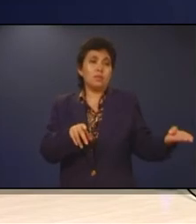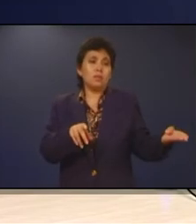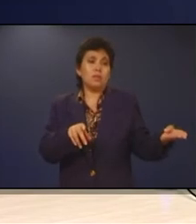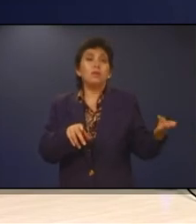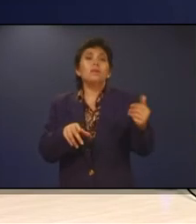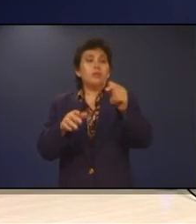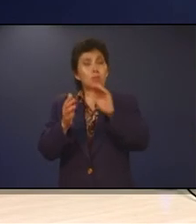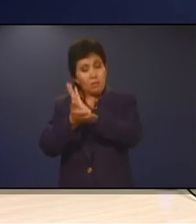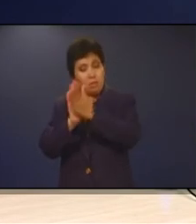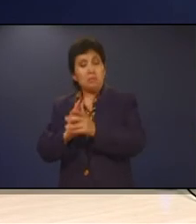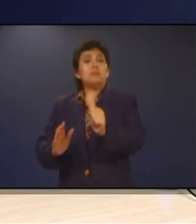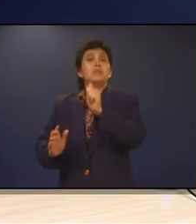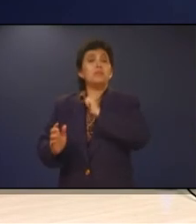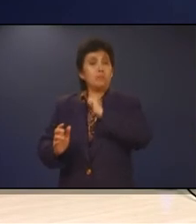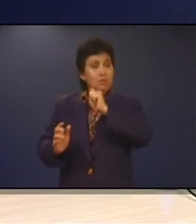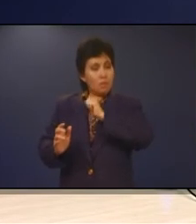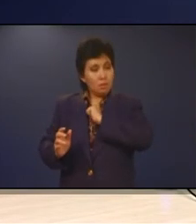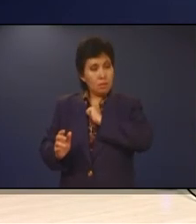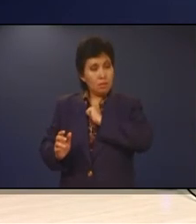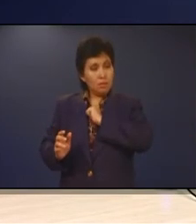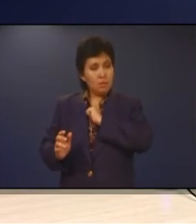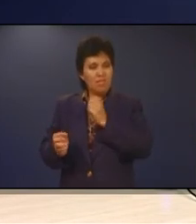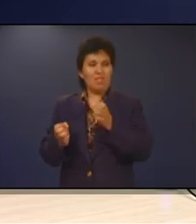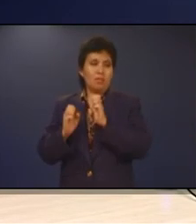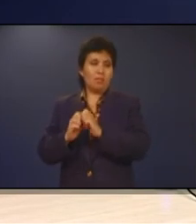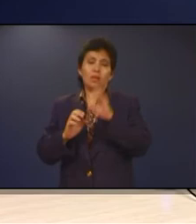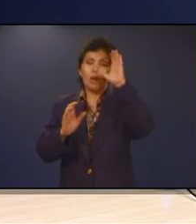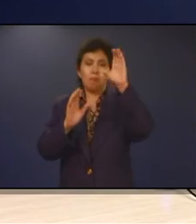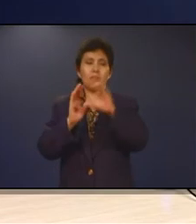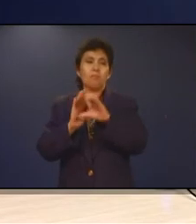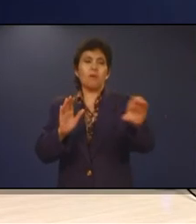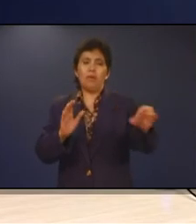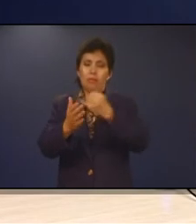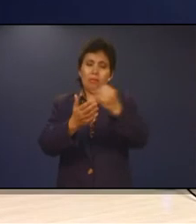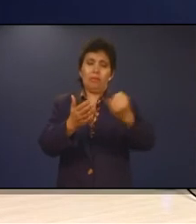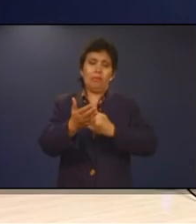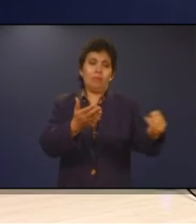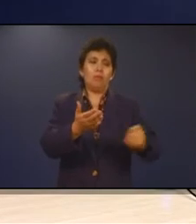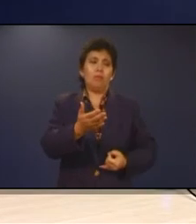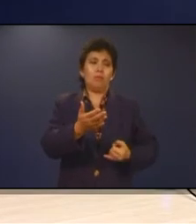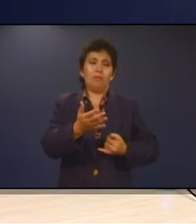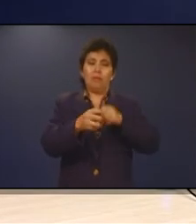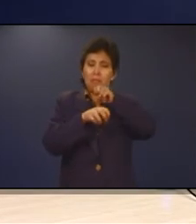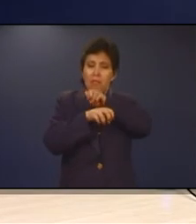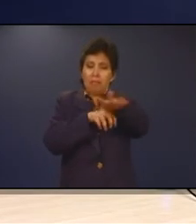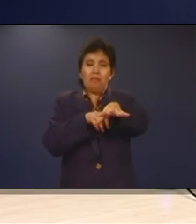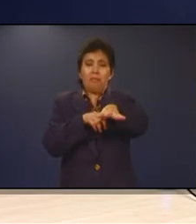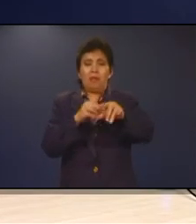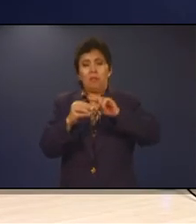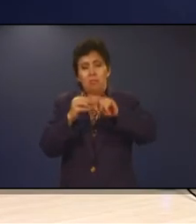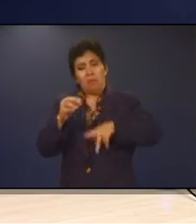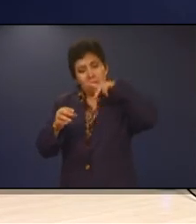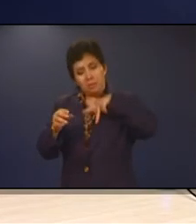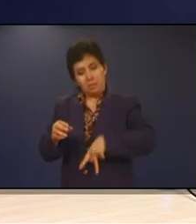They look more within themselves. So even the pictures or the drawings that they draw, it reflects a lot on